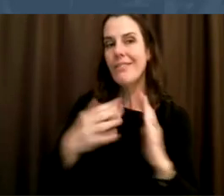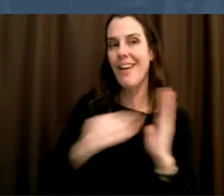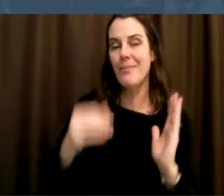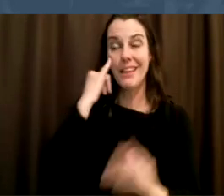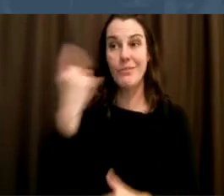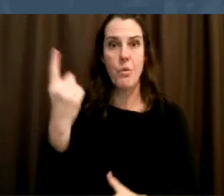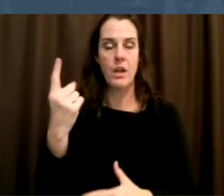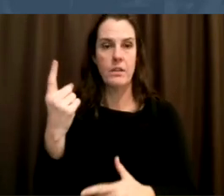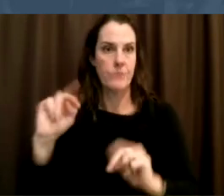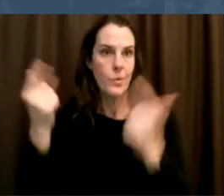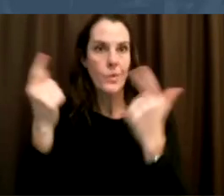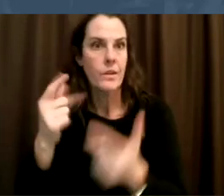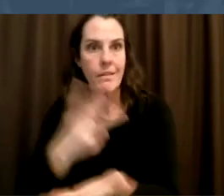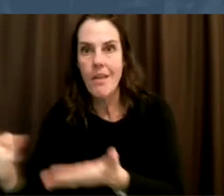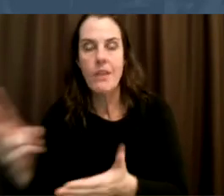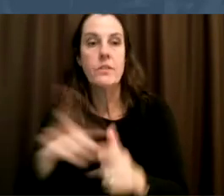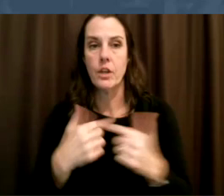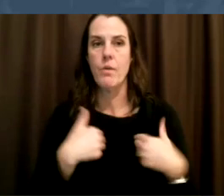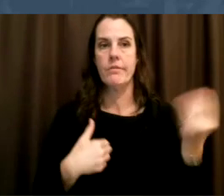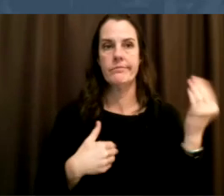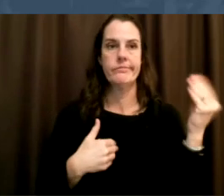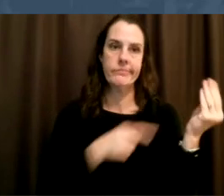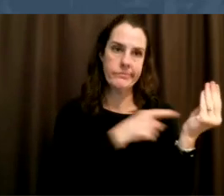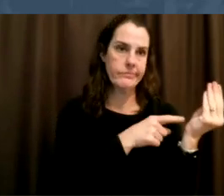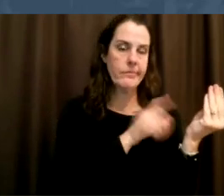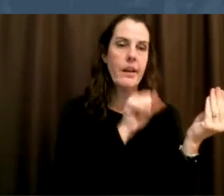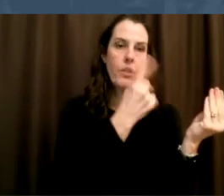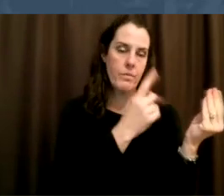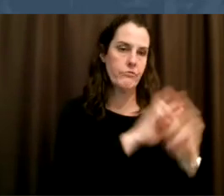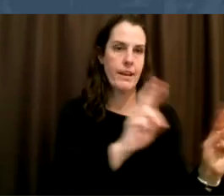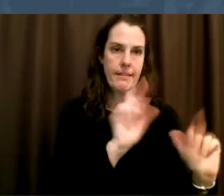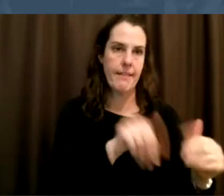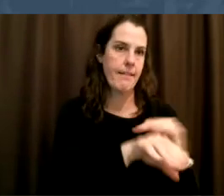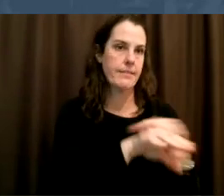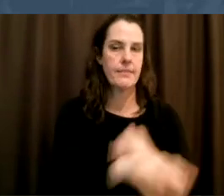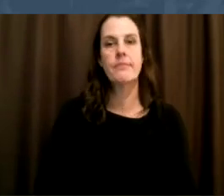can, have a reliable set elsewhere.